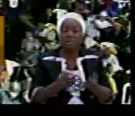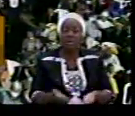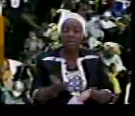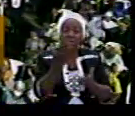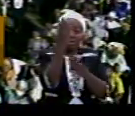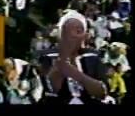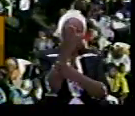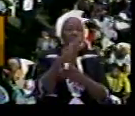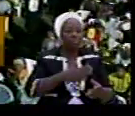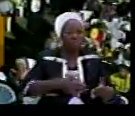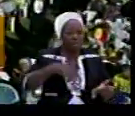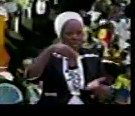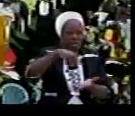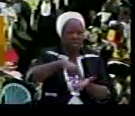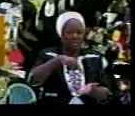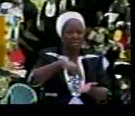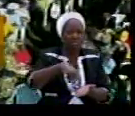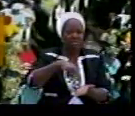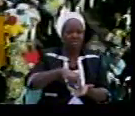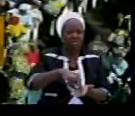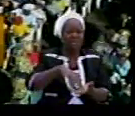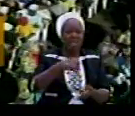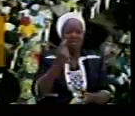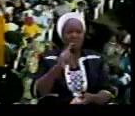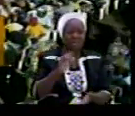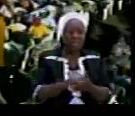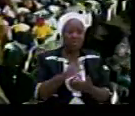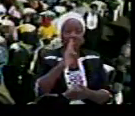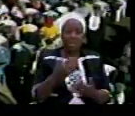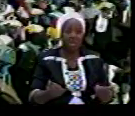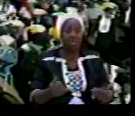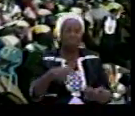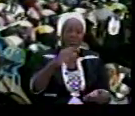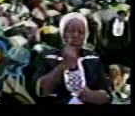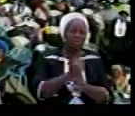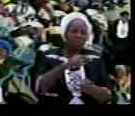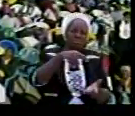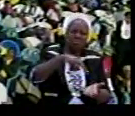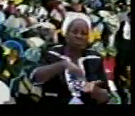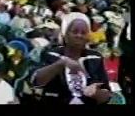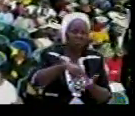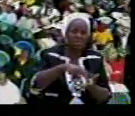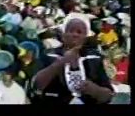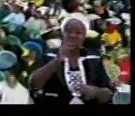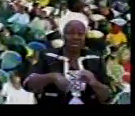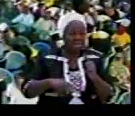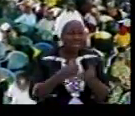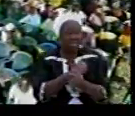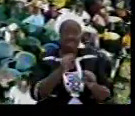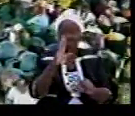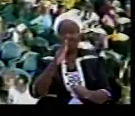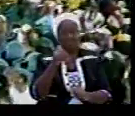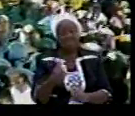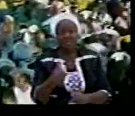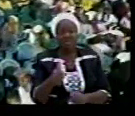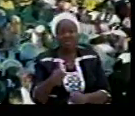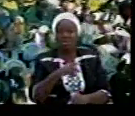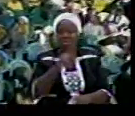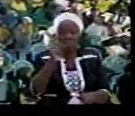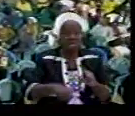are. Stand up wherever you are. You cannot save yourself. Church cannot save